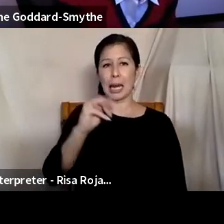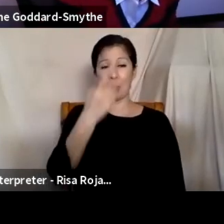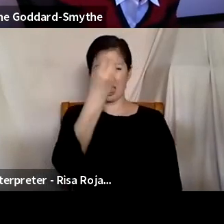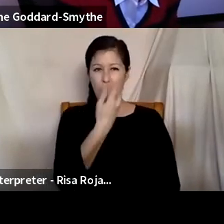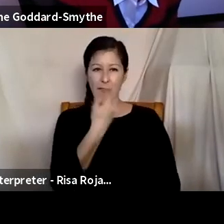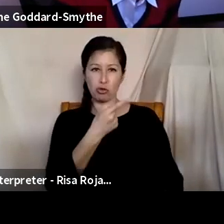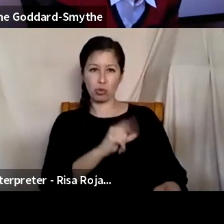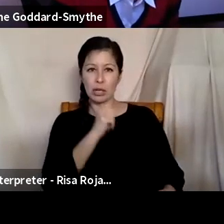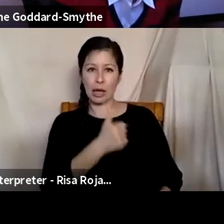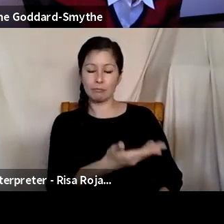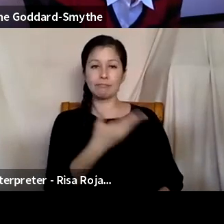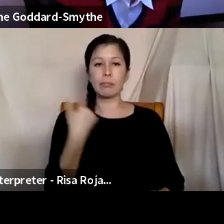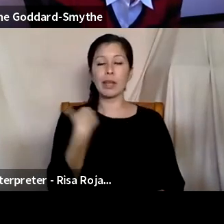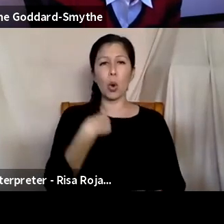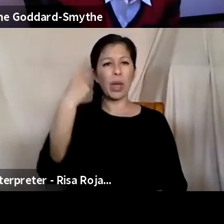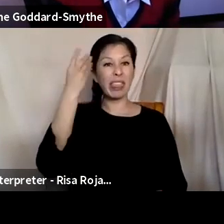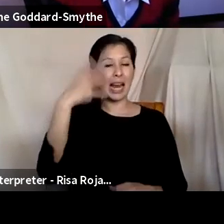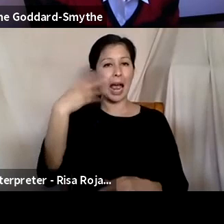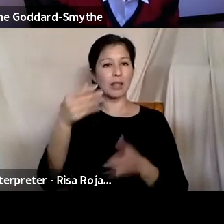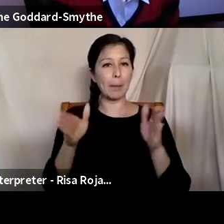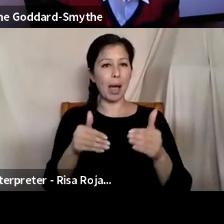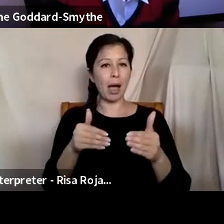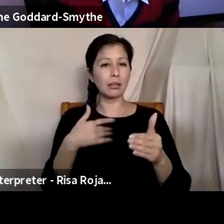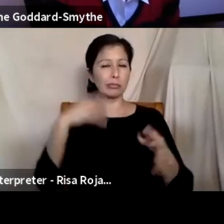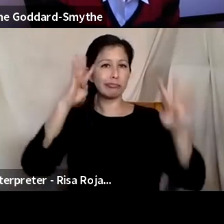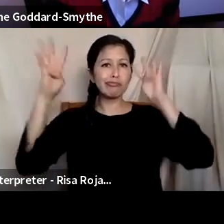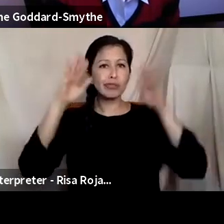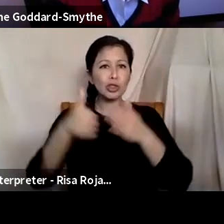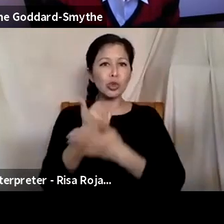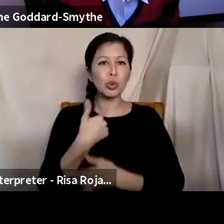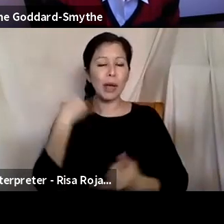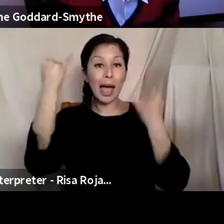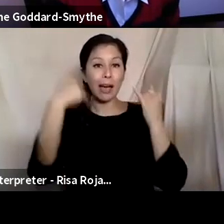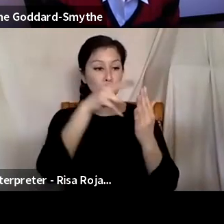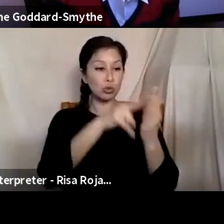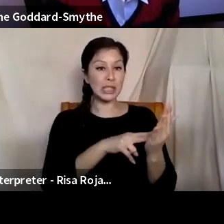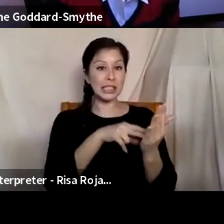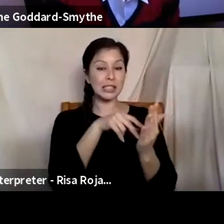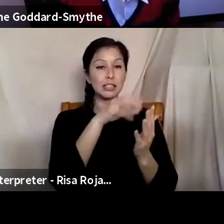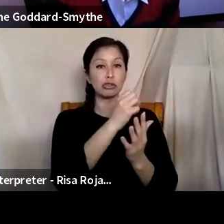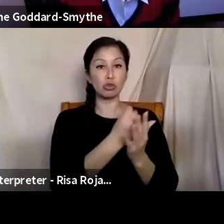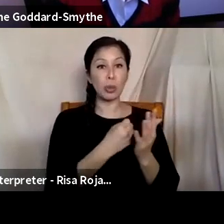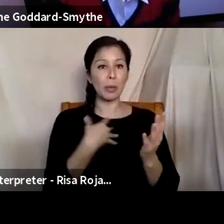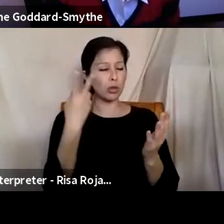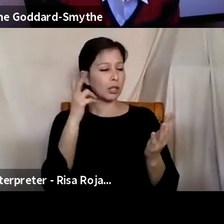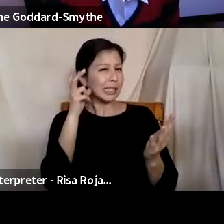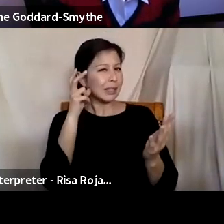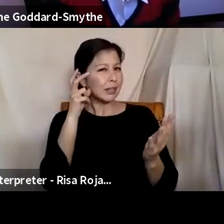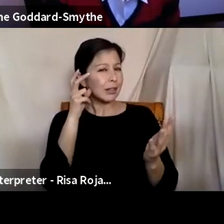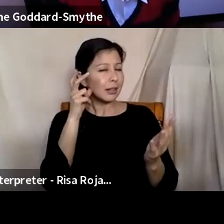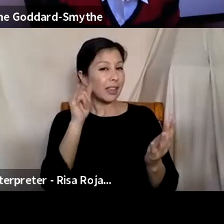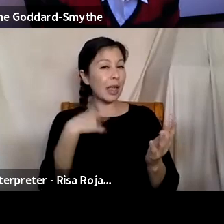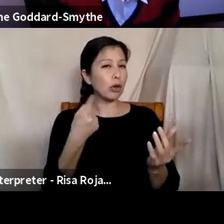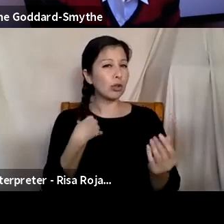or disagree. We think outside the box. We come up with ideas. We'll read the script, and we might hear a certain. That's what I